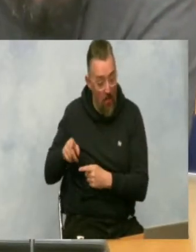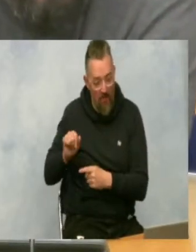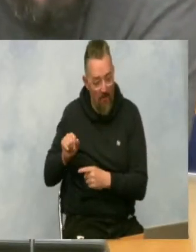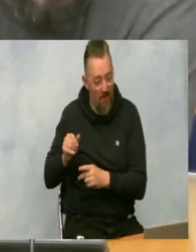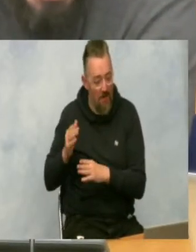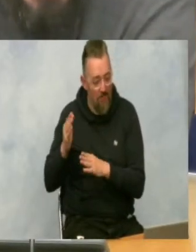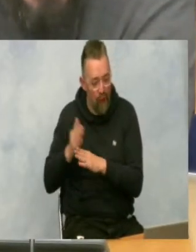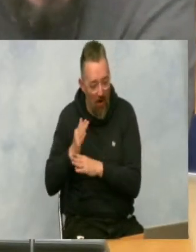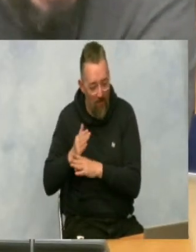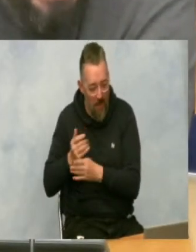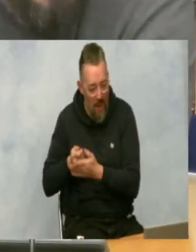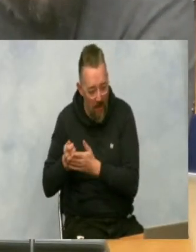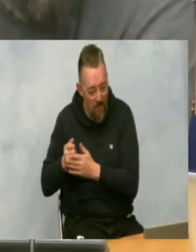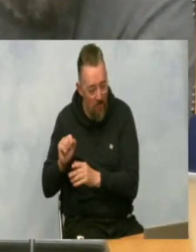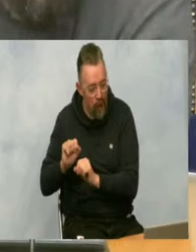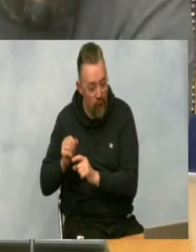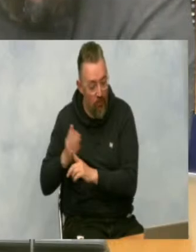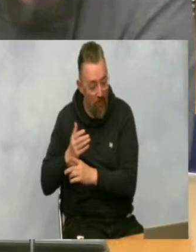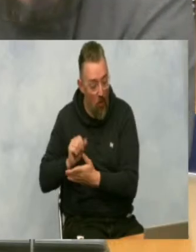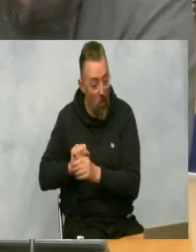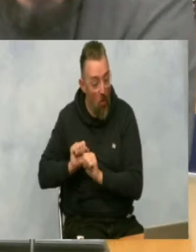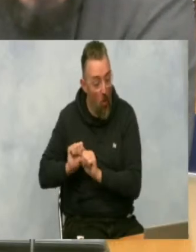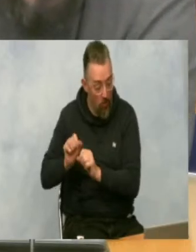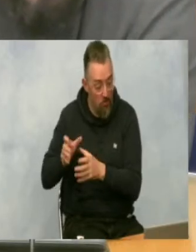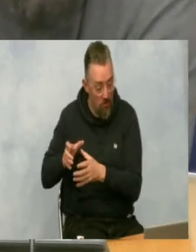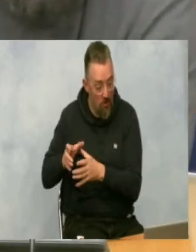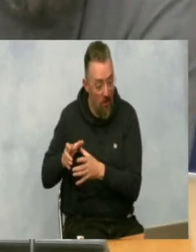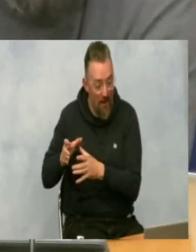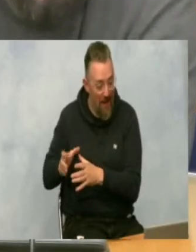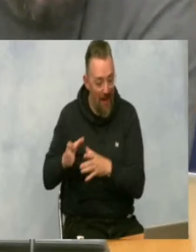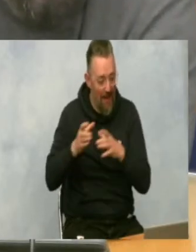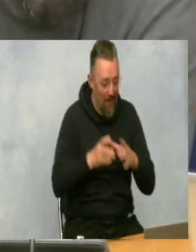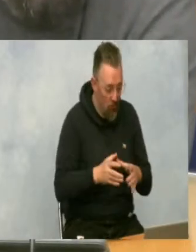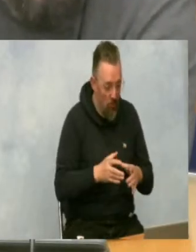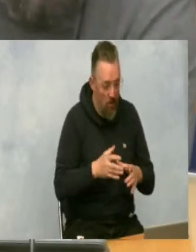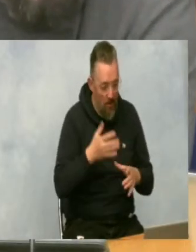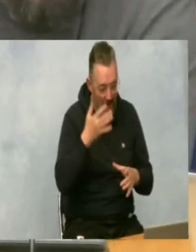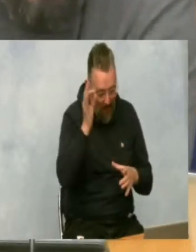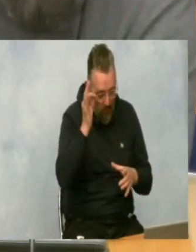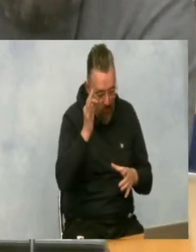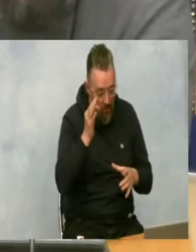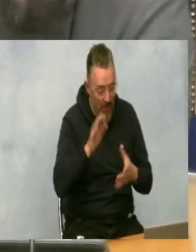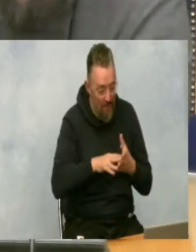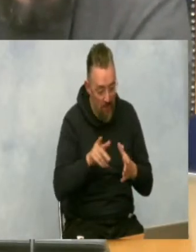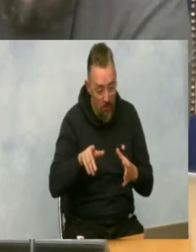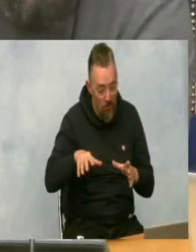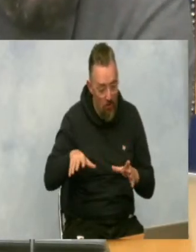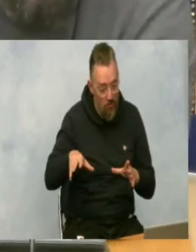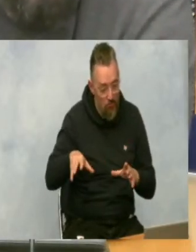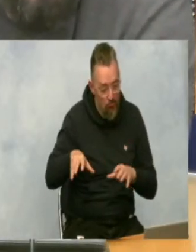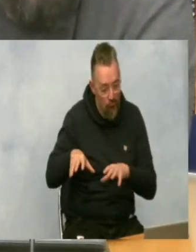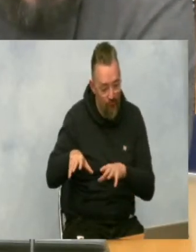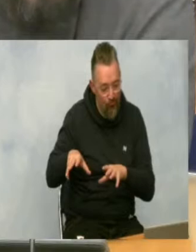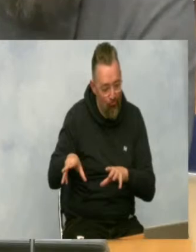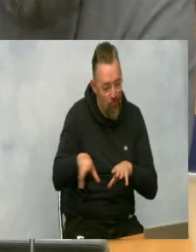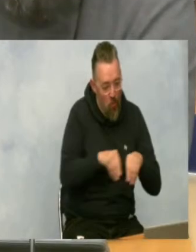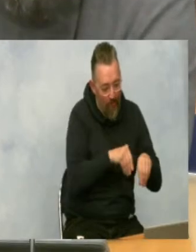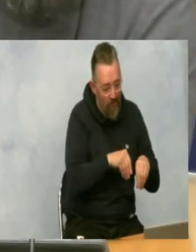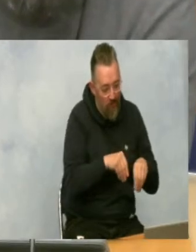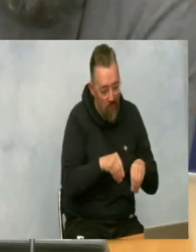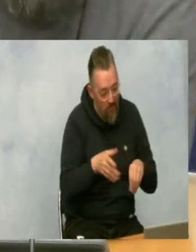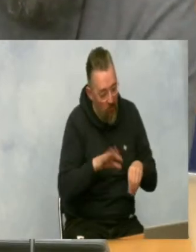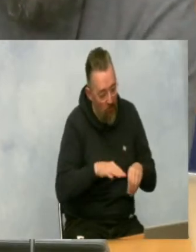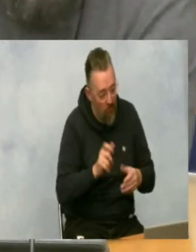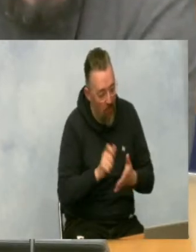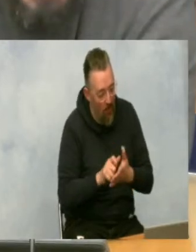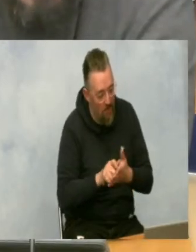or privately let into the council sector and effectively removing them from the market. And if you think about